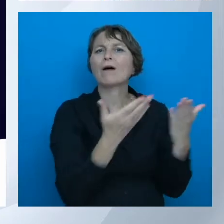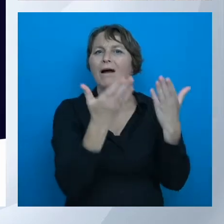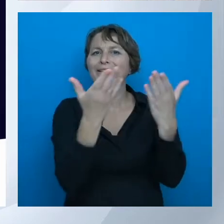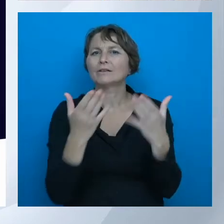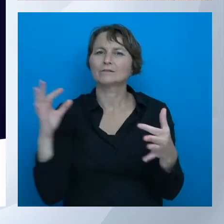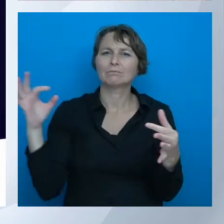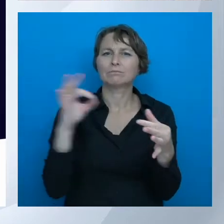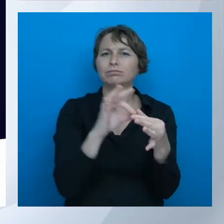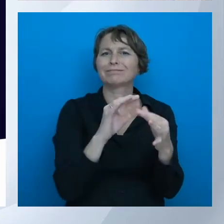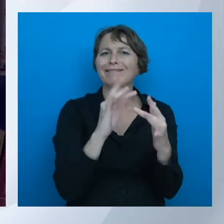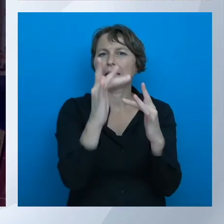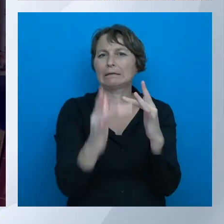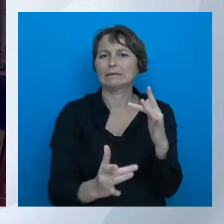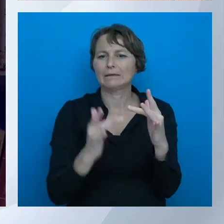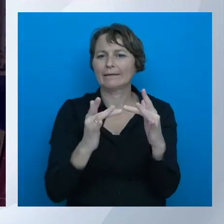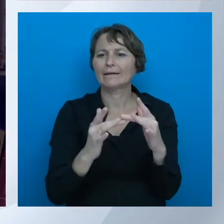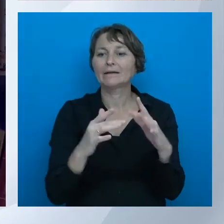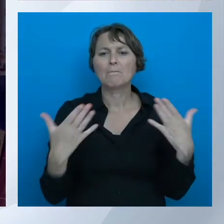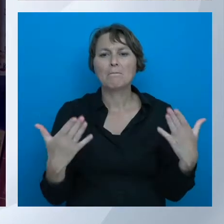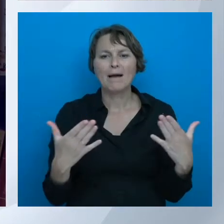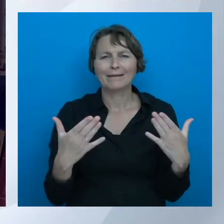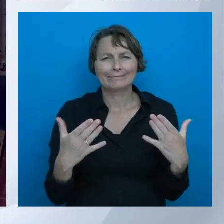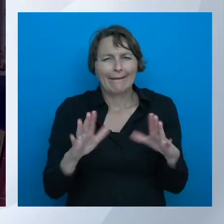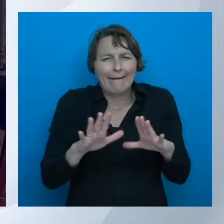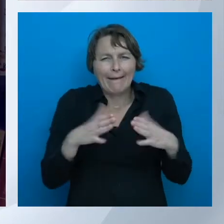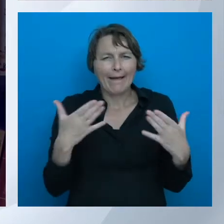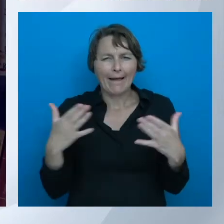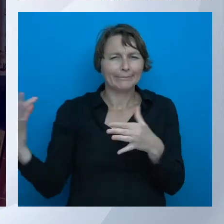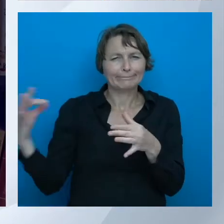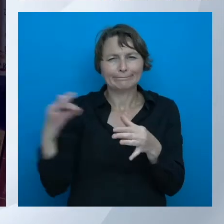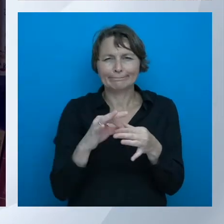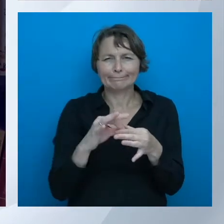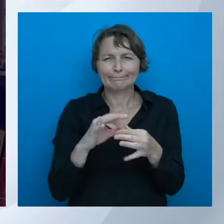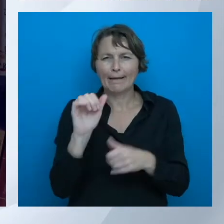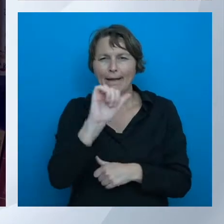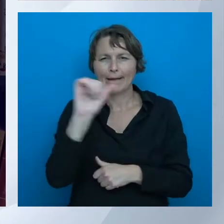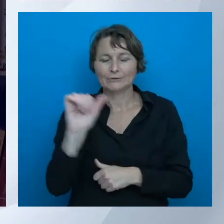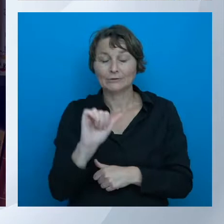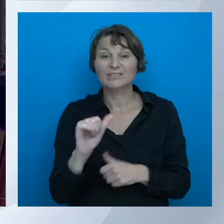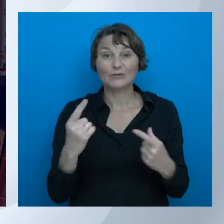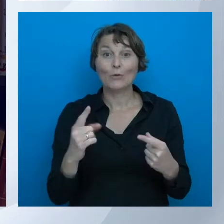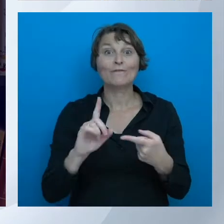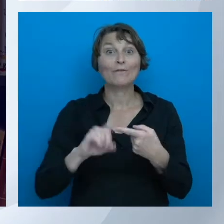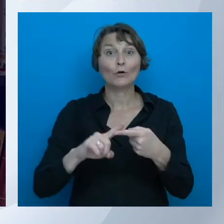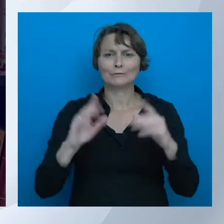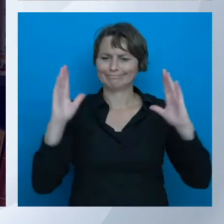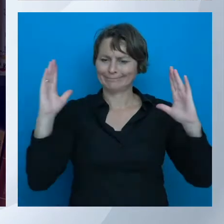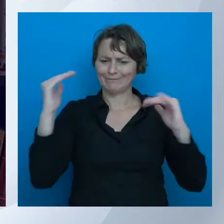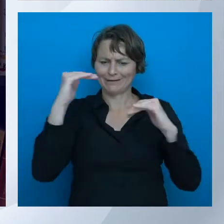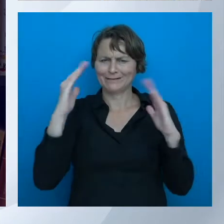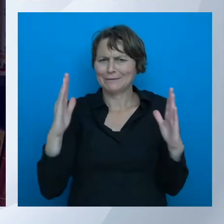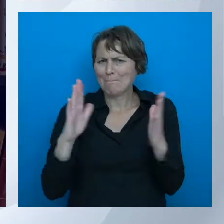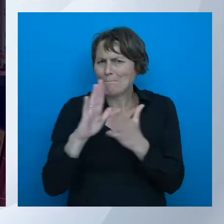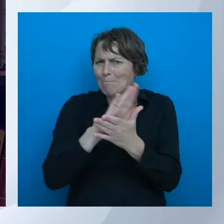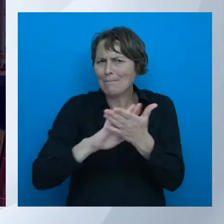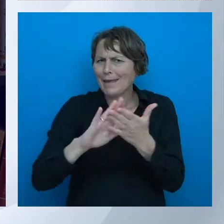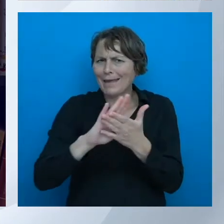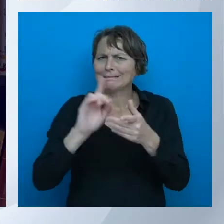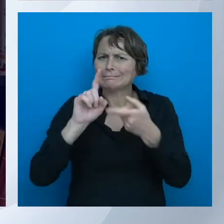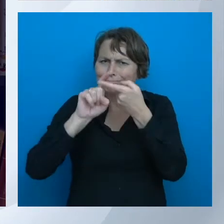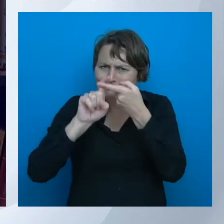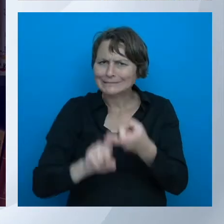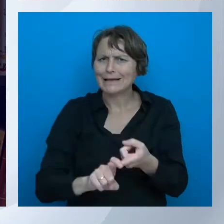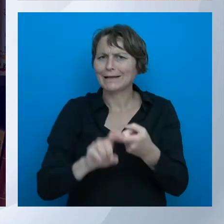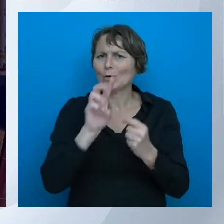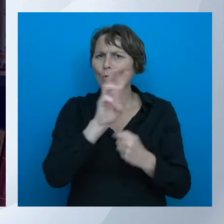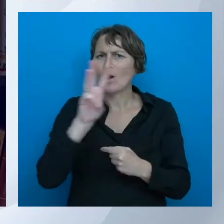the Azure part of things. So first of all, what is a static website? A static web is a web page that is